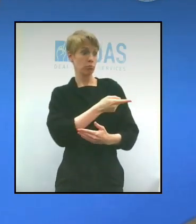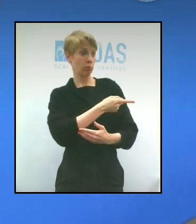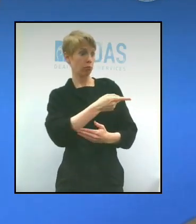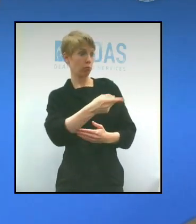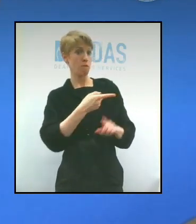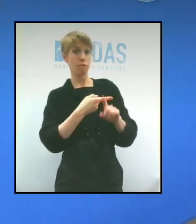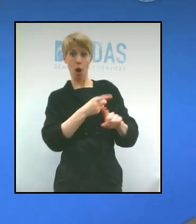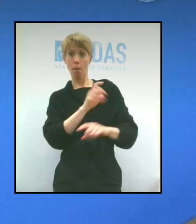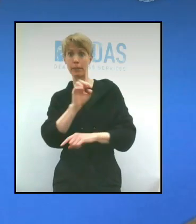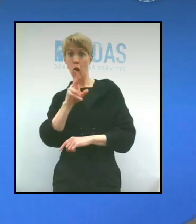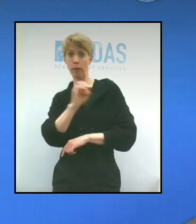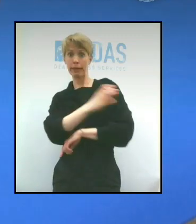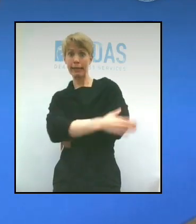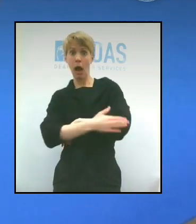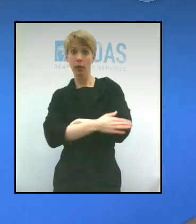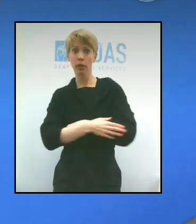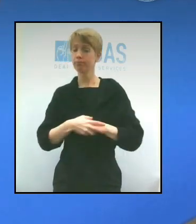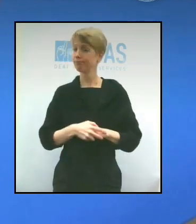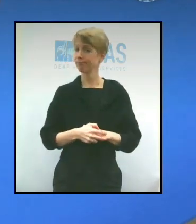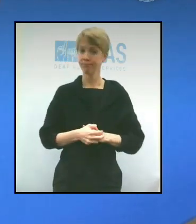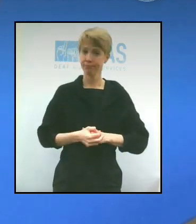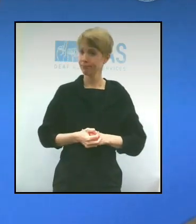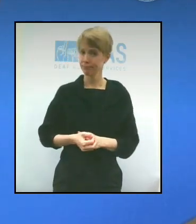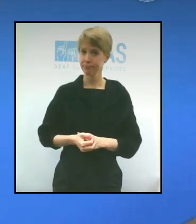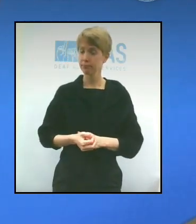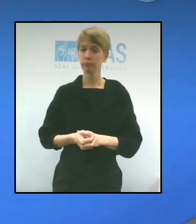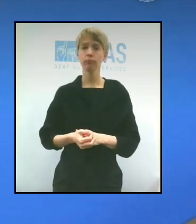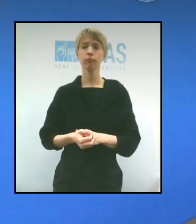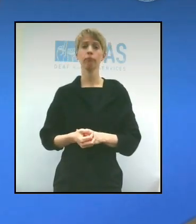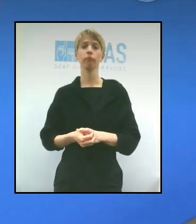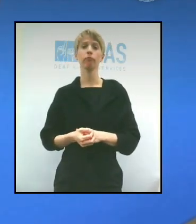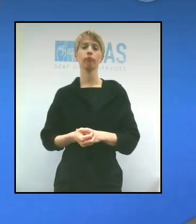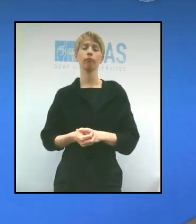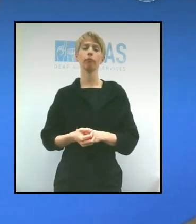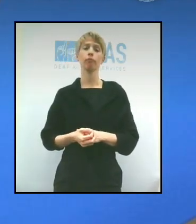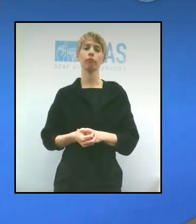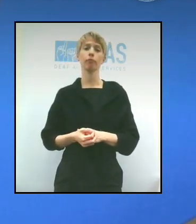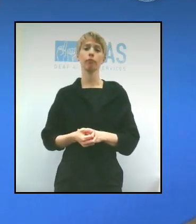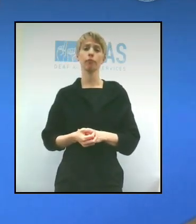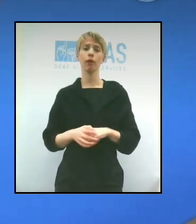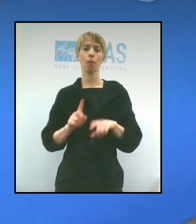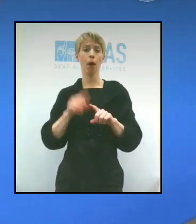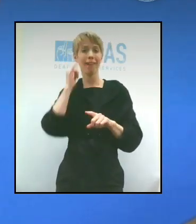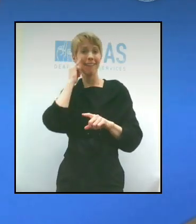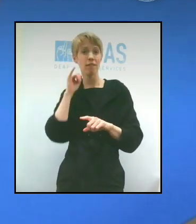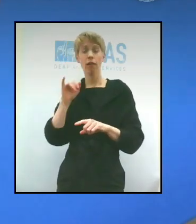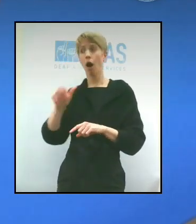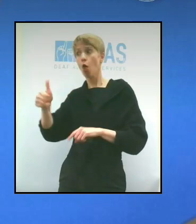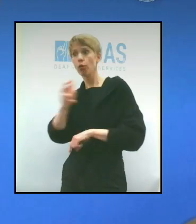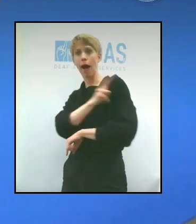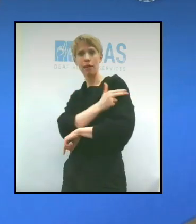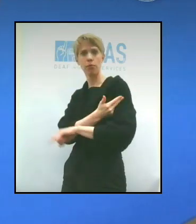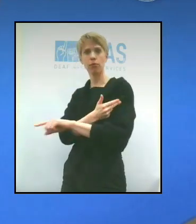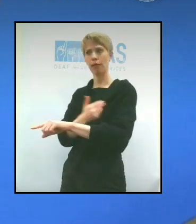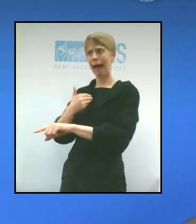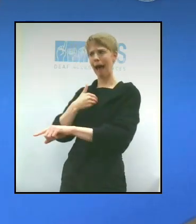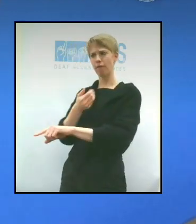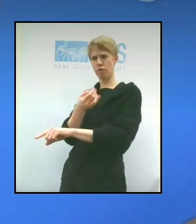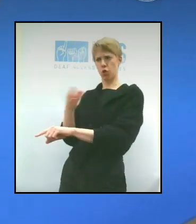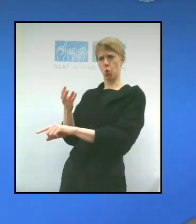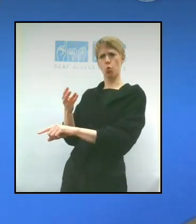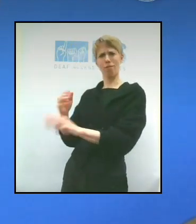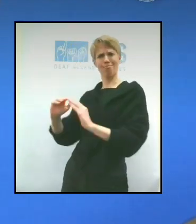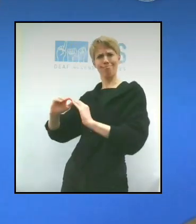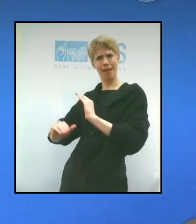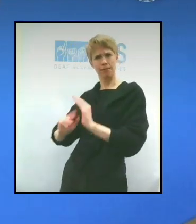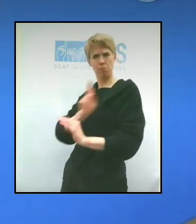have a less dense population, but just because they're lower doesn't mean that we as a region are going to split off. We've been told by New